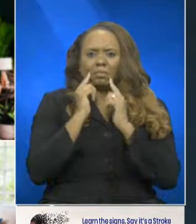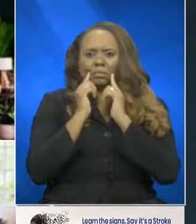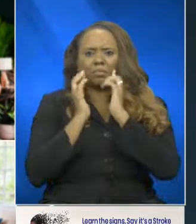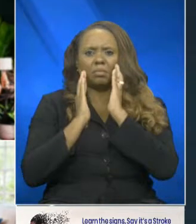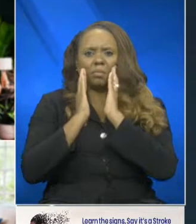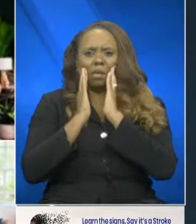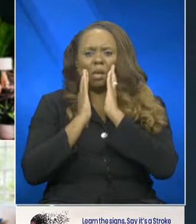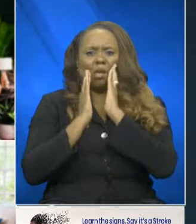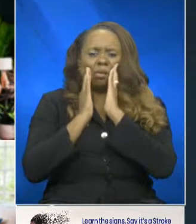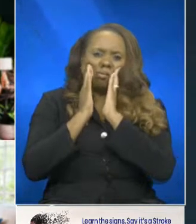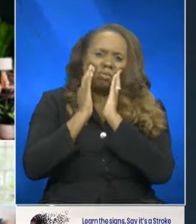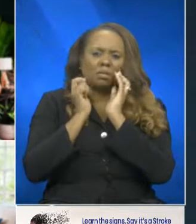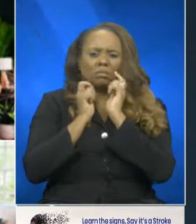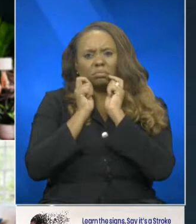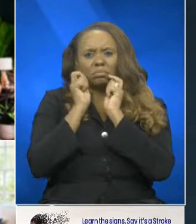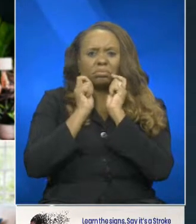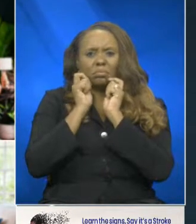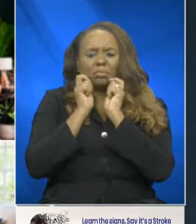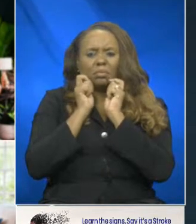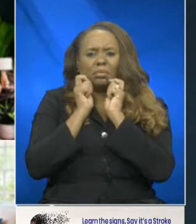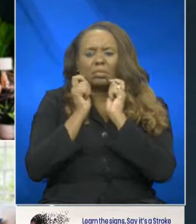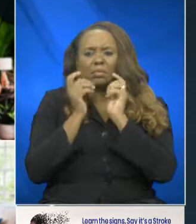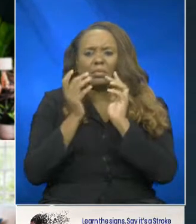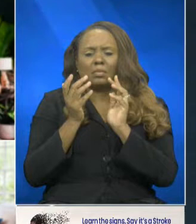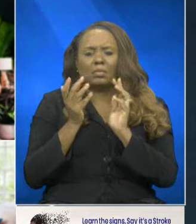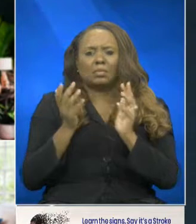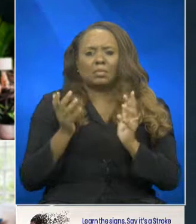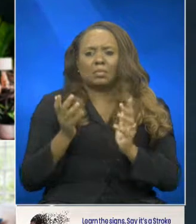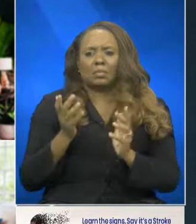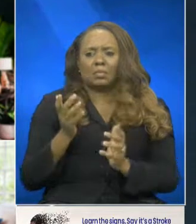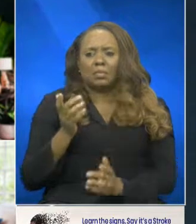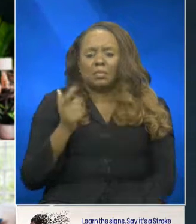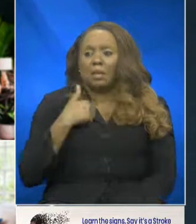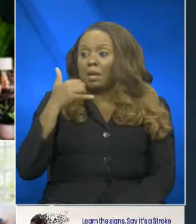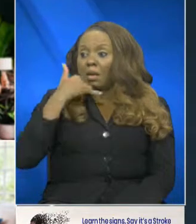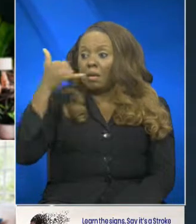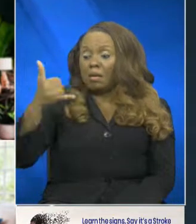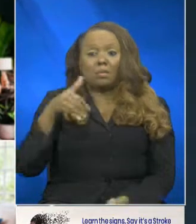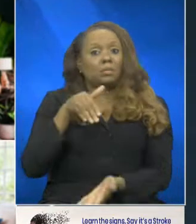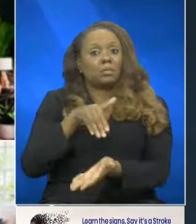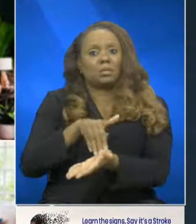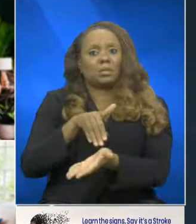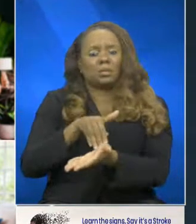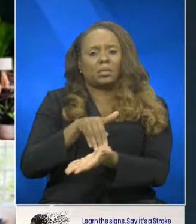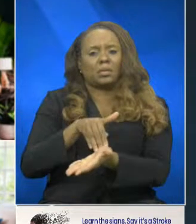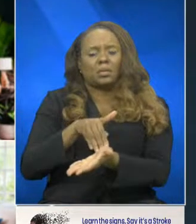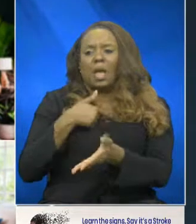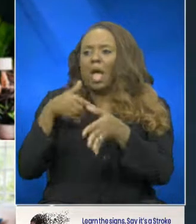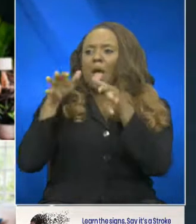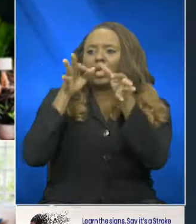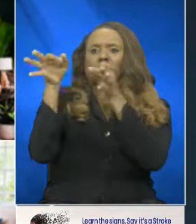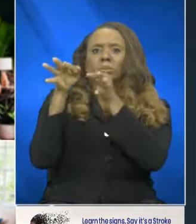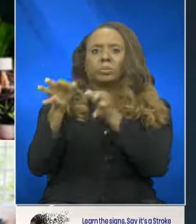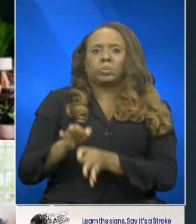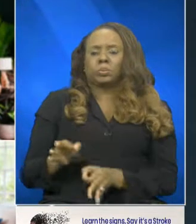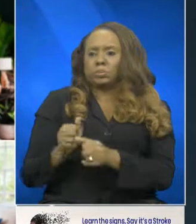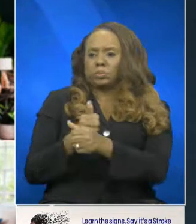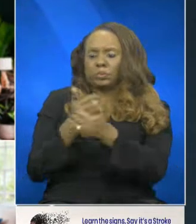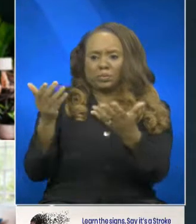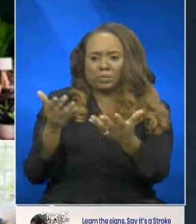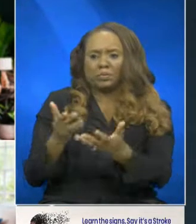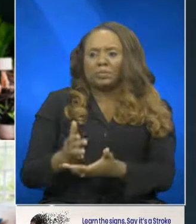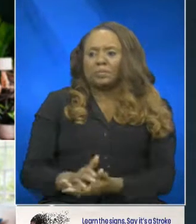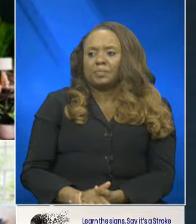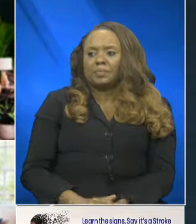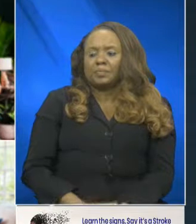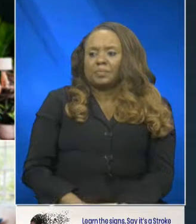or anything like that. Yeah. And so I called my doctor, and I explained what was happening, and